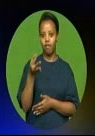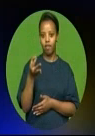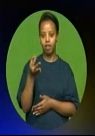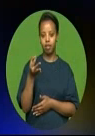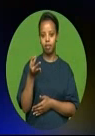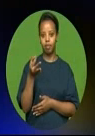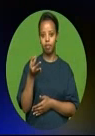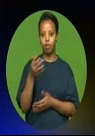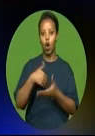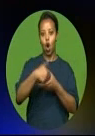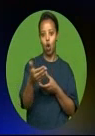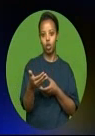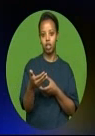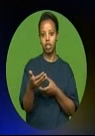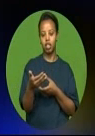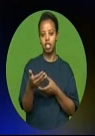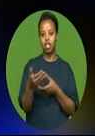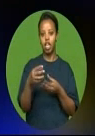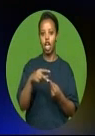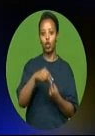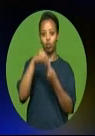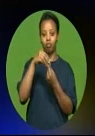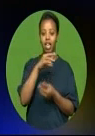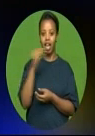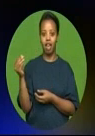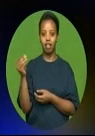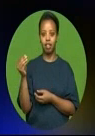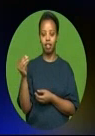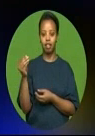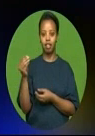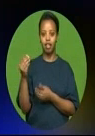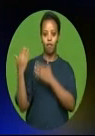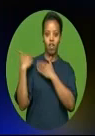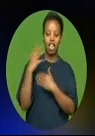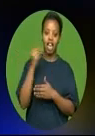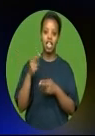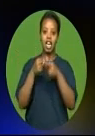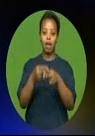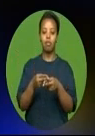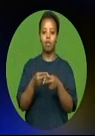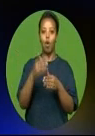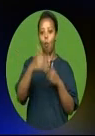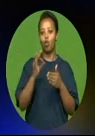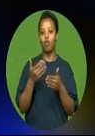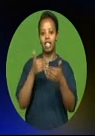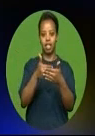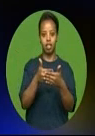CIF, coast, insurance, and freight, or named port of destination.